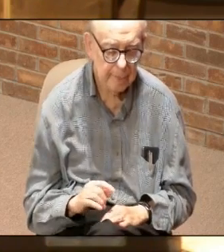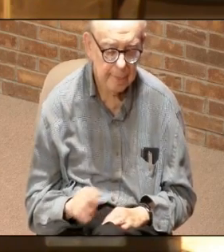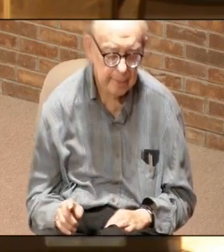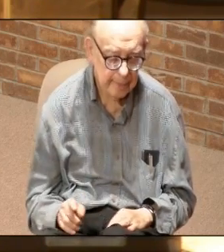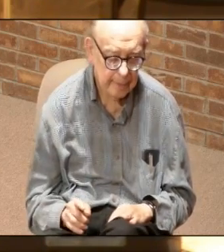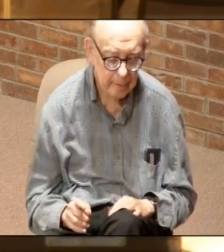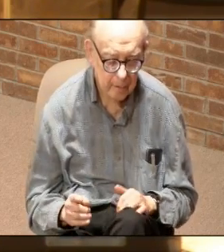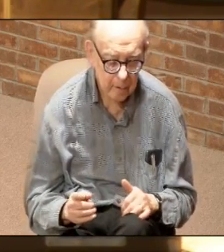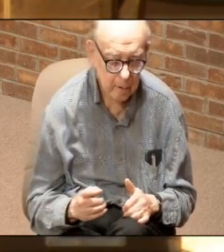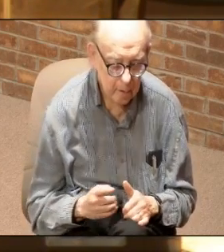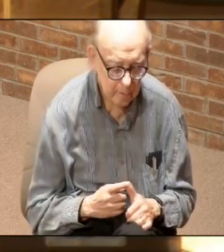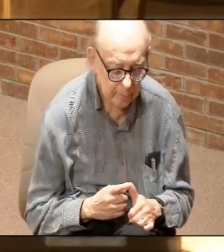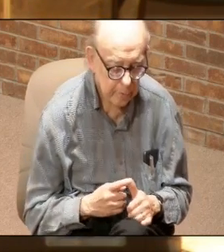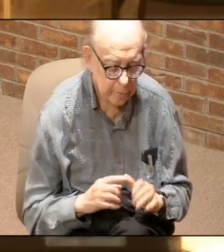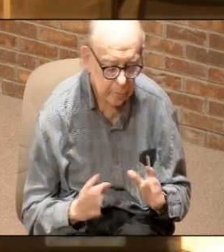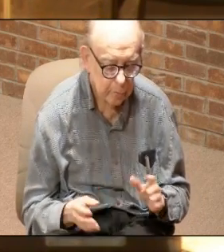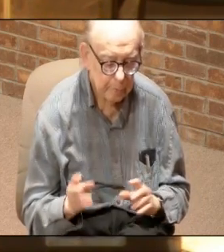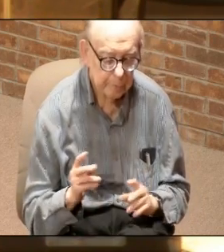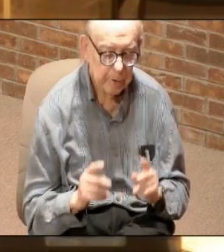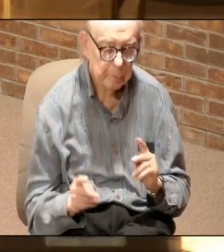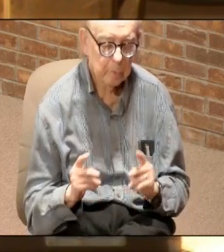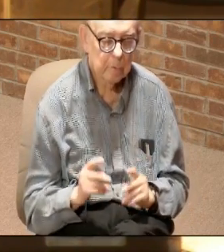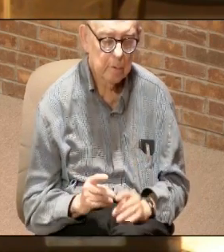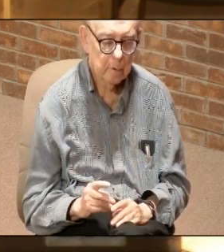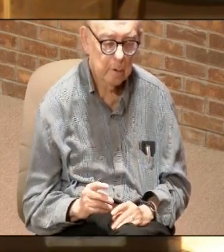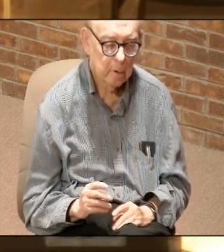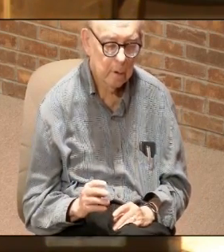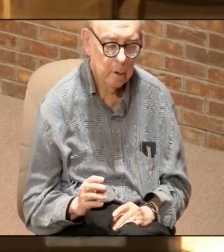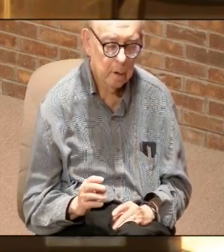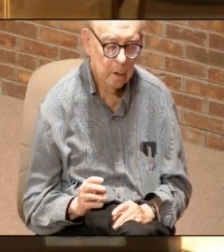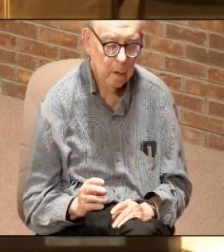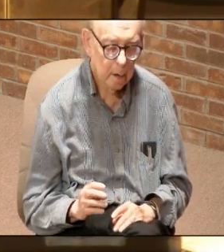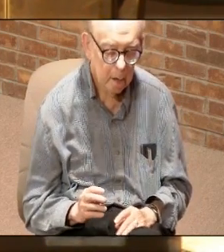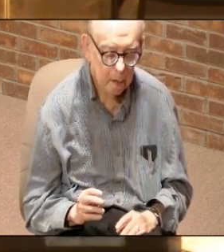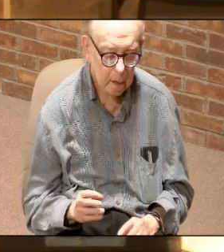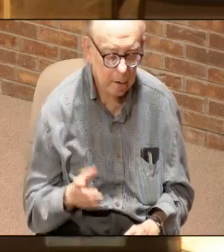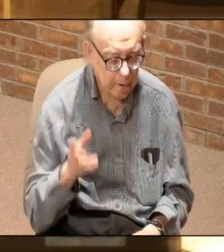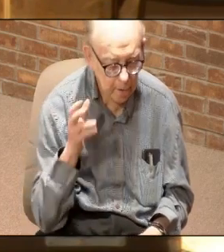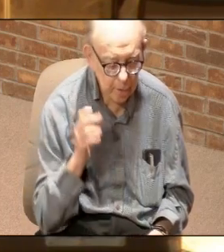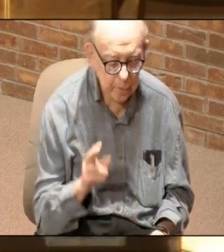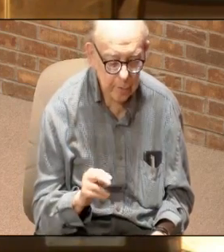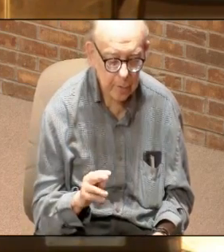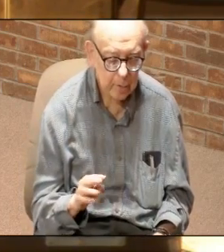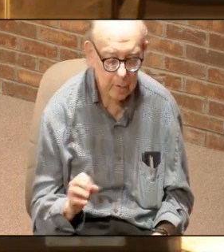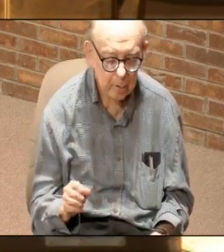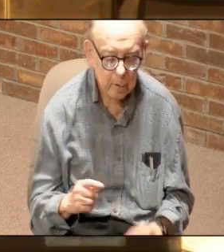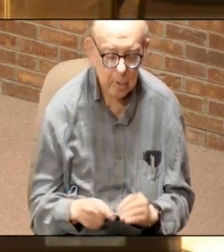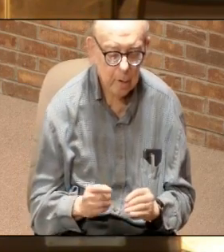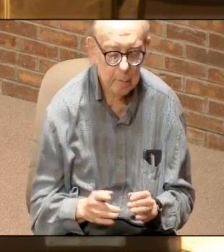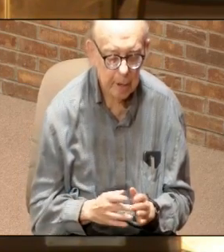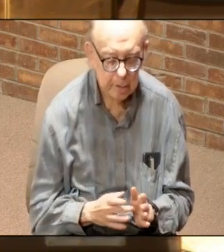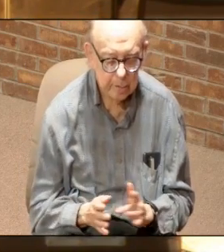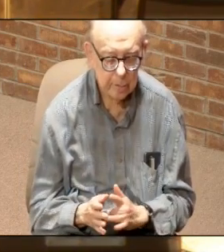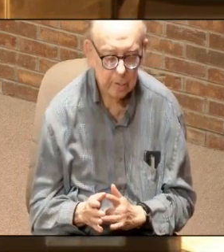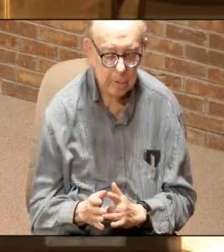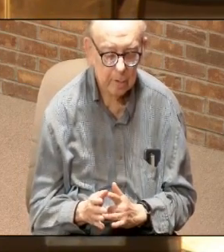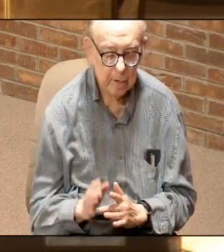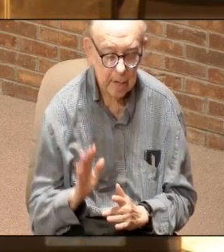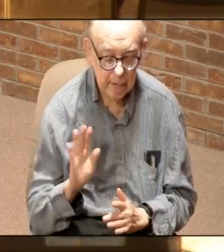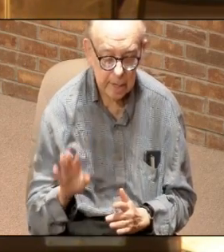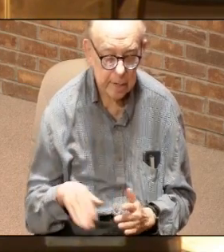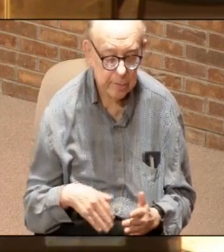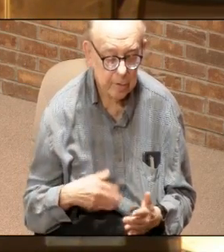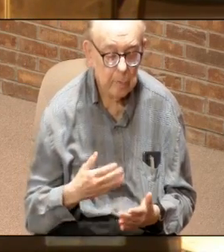these were the first group of people that heard the news about Jesus being born.